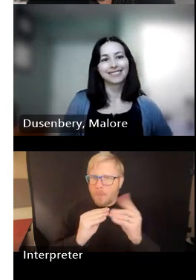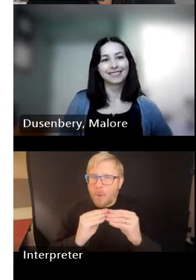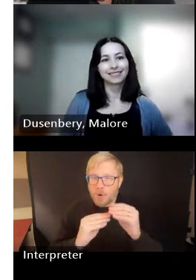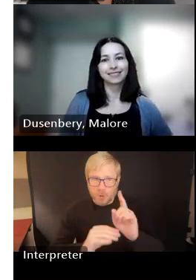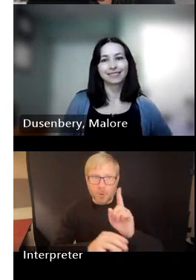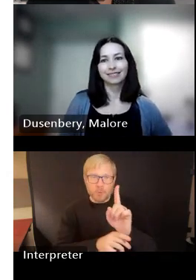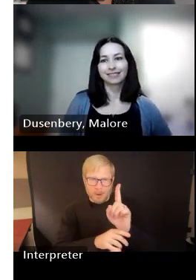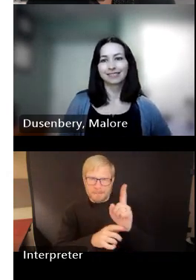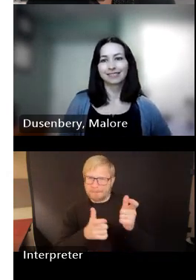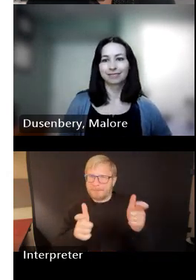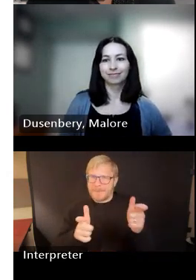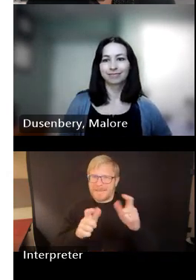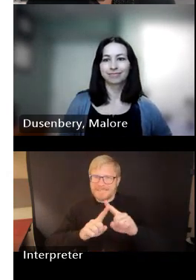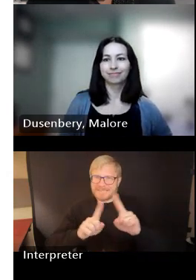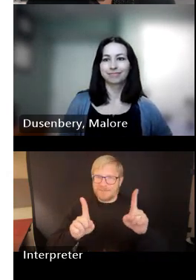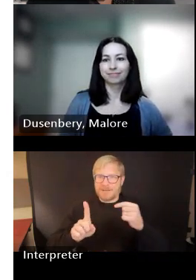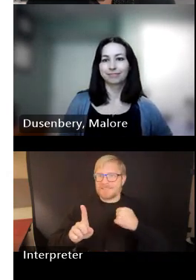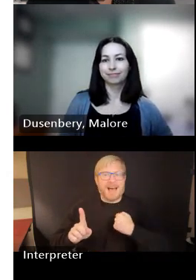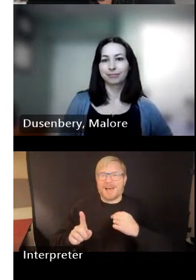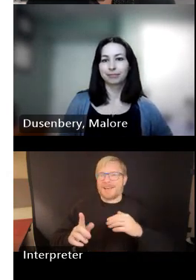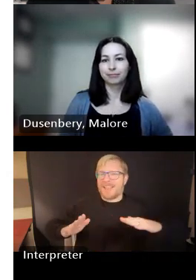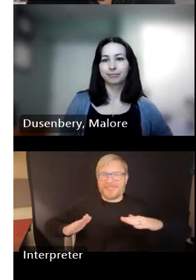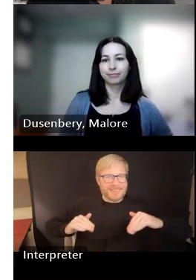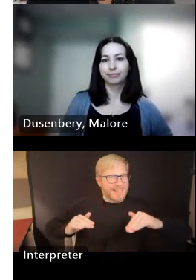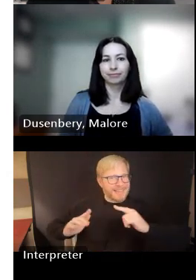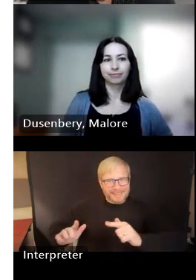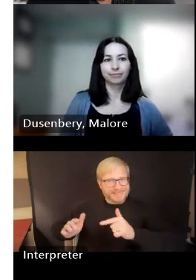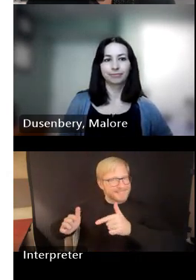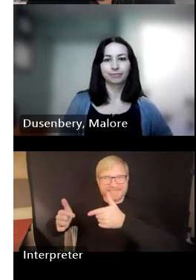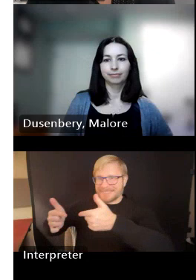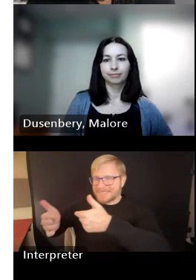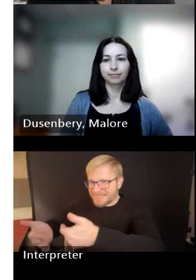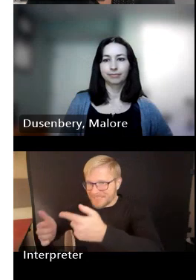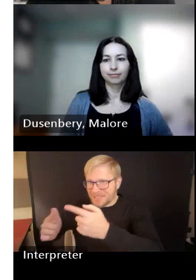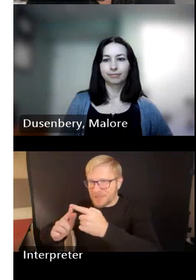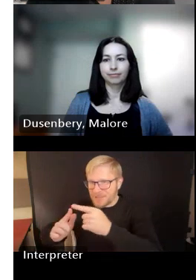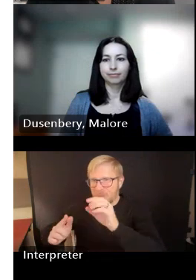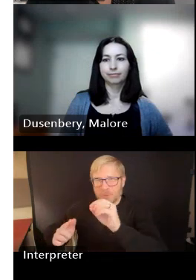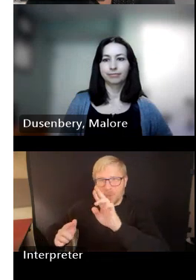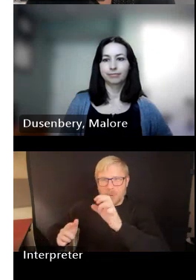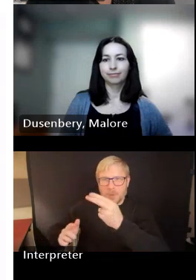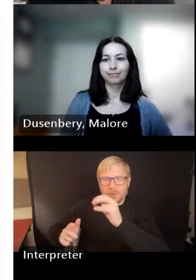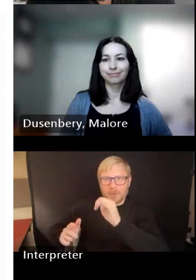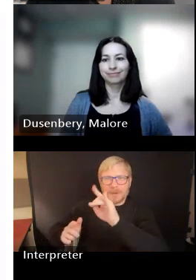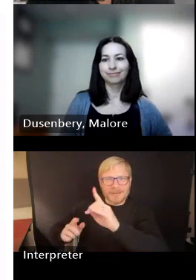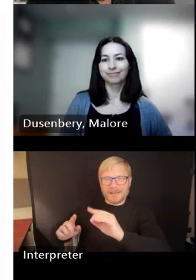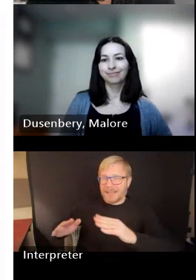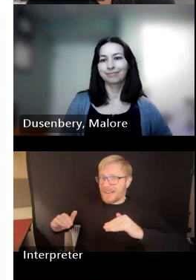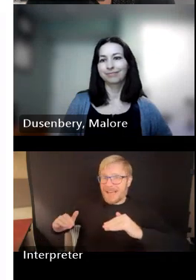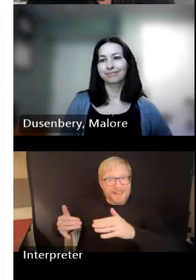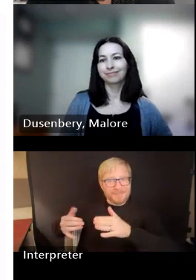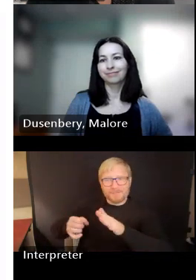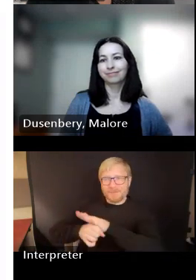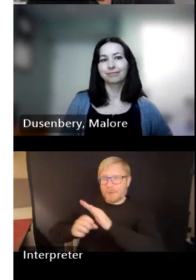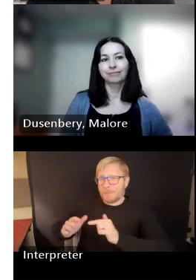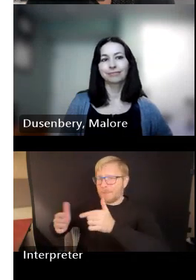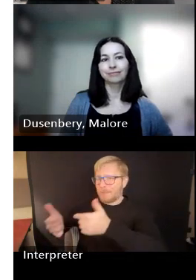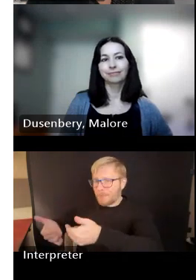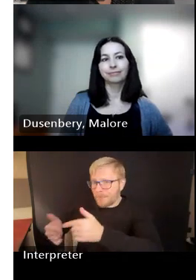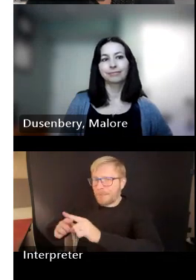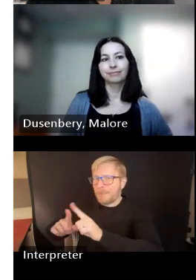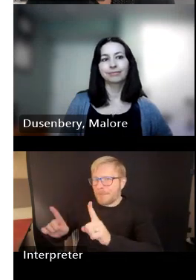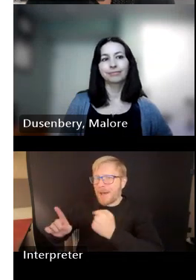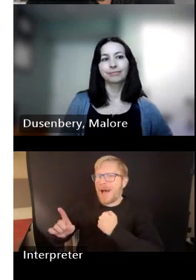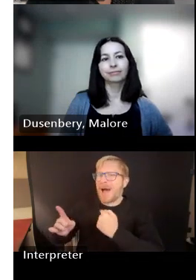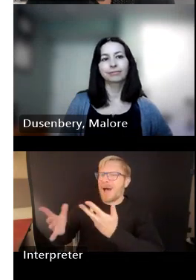I'm not going to turn it over, but I do want to invite Orchid. Orchid, you speak so well because you work with the population, and just wanted